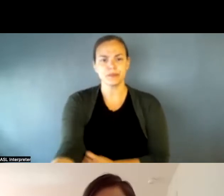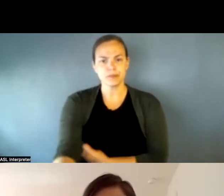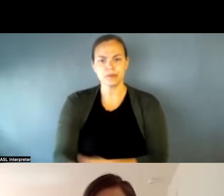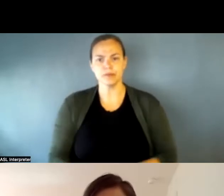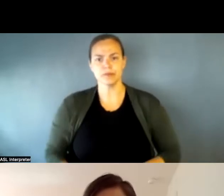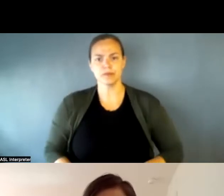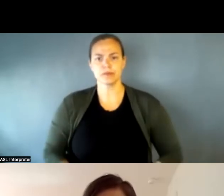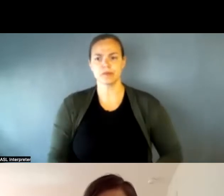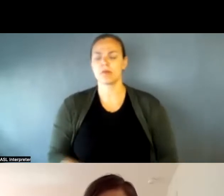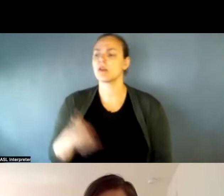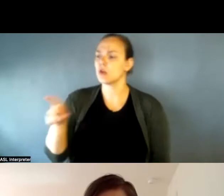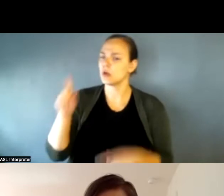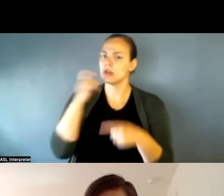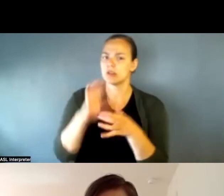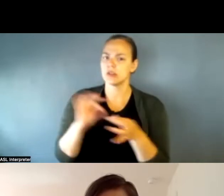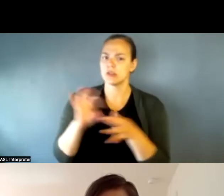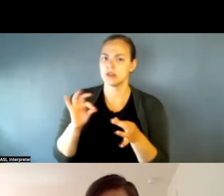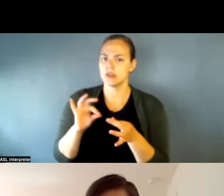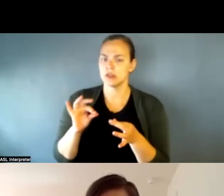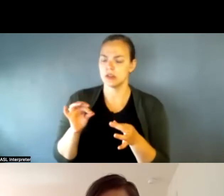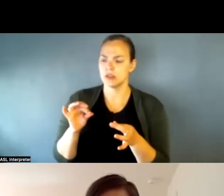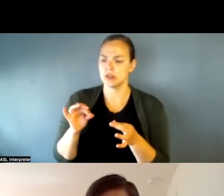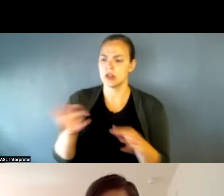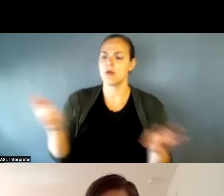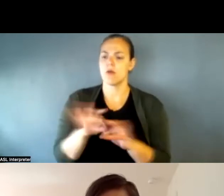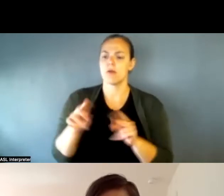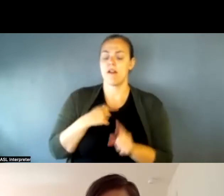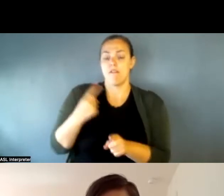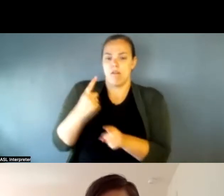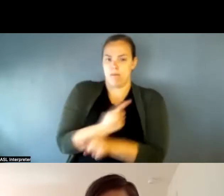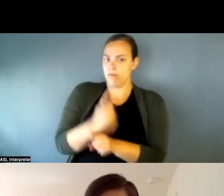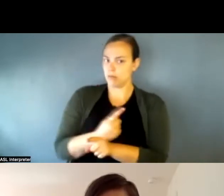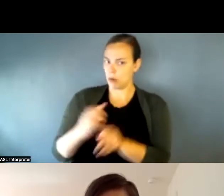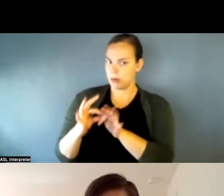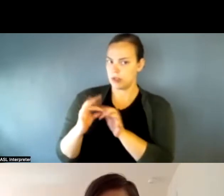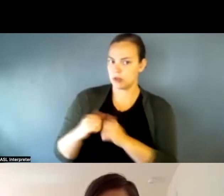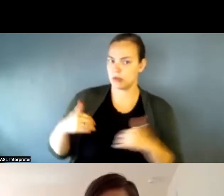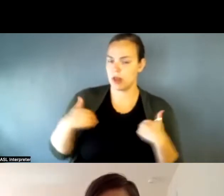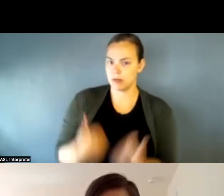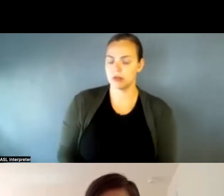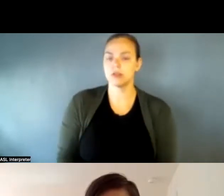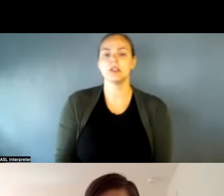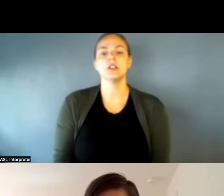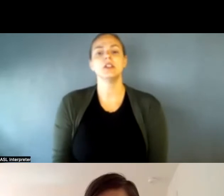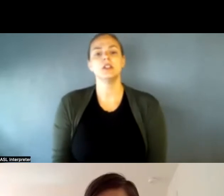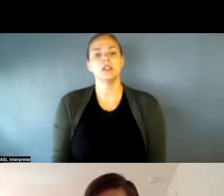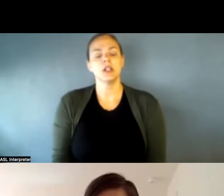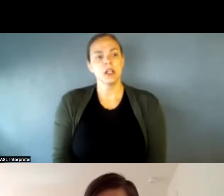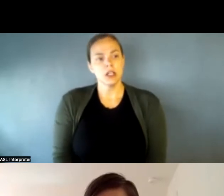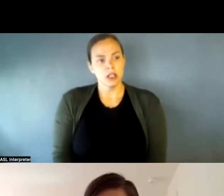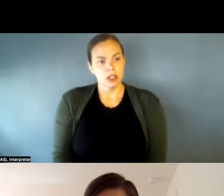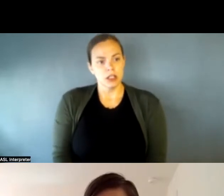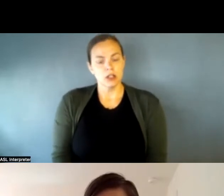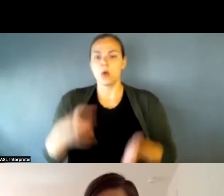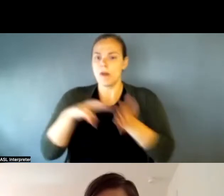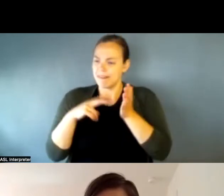you know, it's important that people have appropriate relationships with animals. And I guess that the question then becomes like, how do we